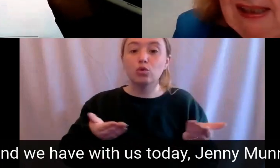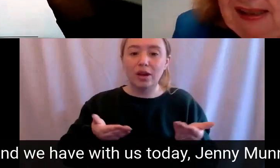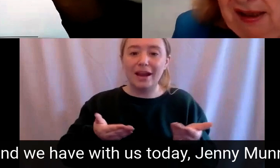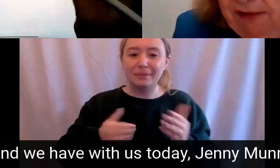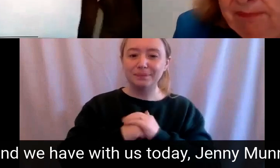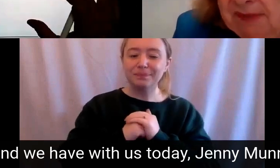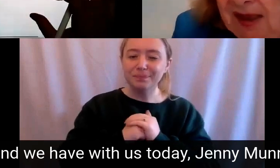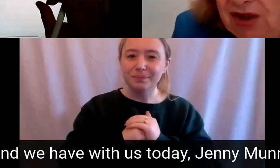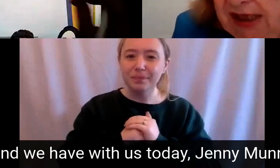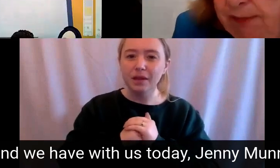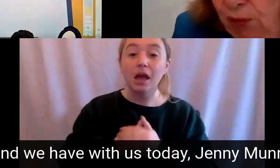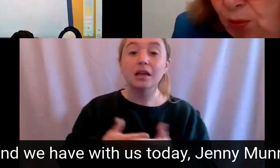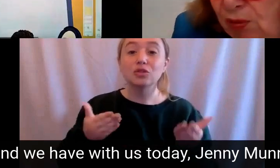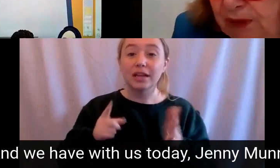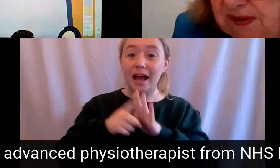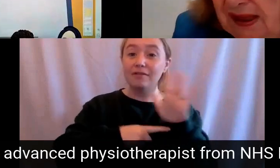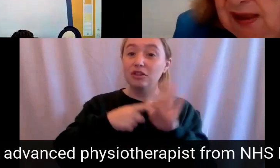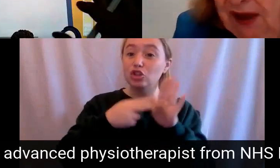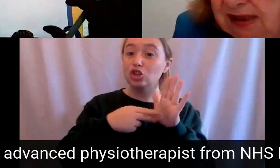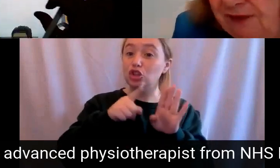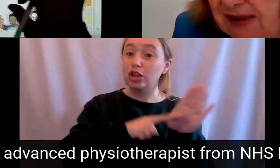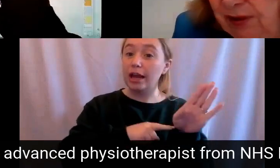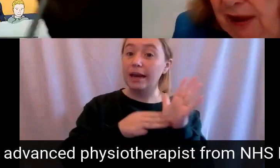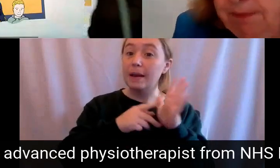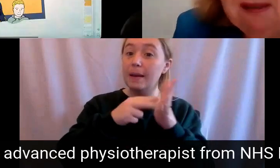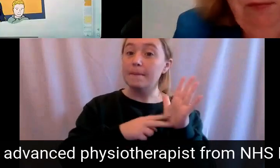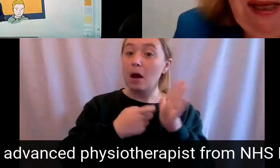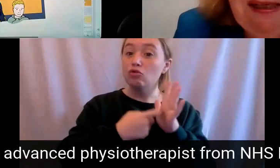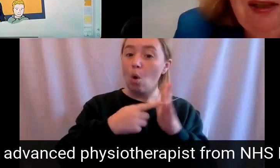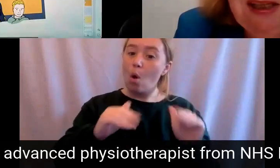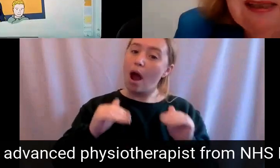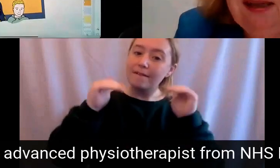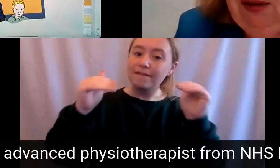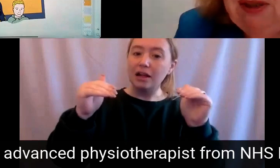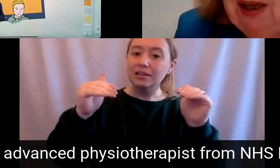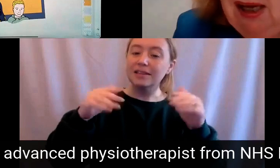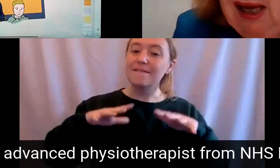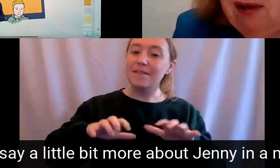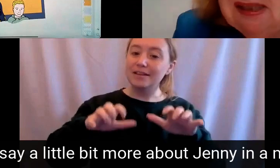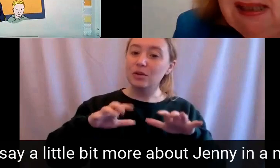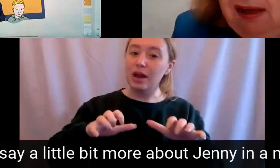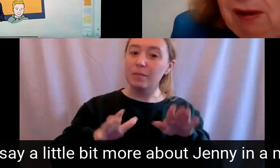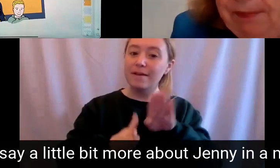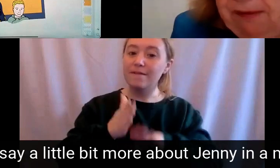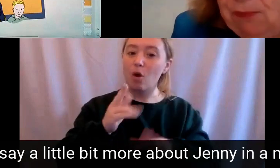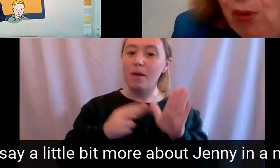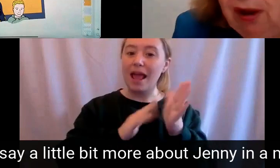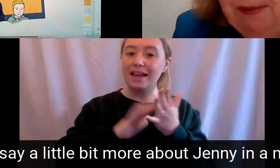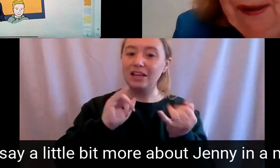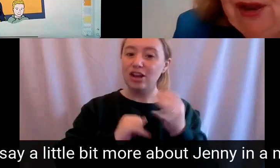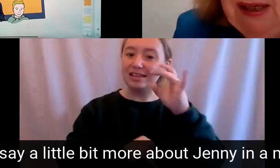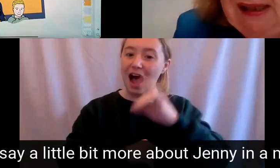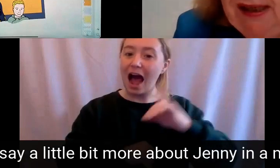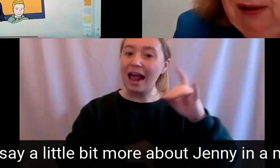us today Jenny Munro, who's an advanced physiotherapist from NHS Highland, and I'll say a little bit